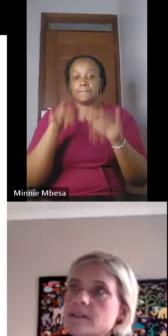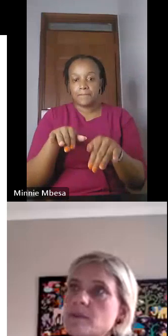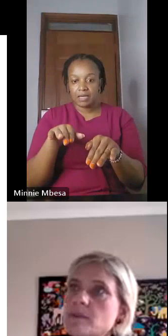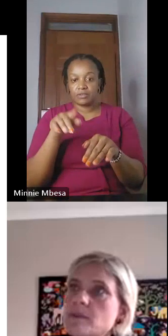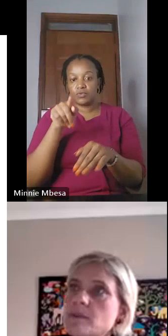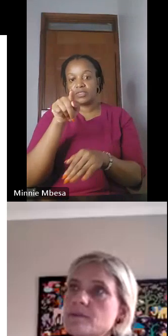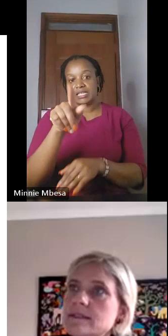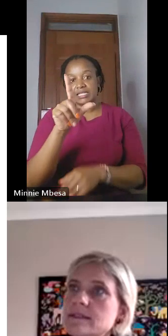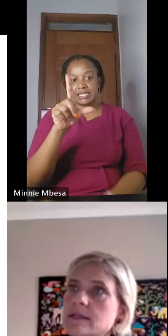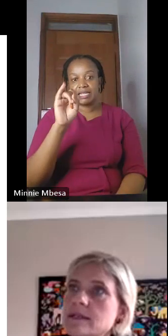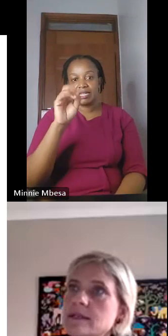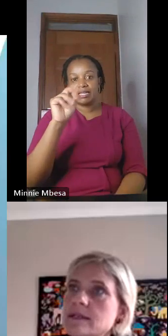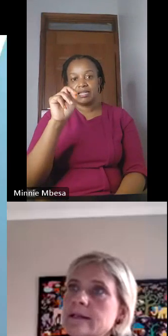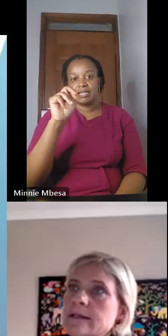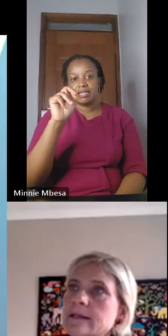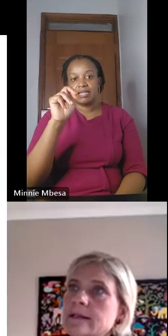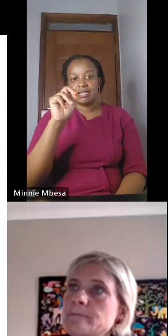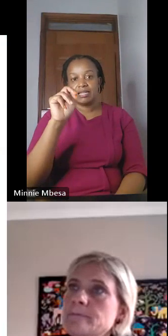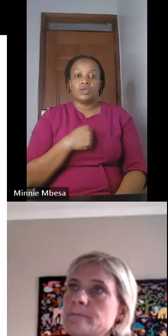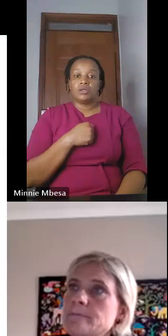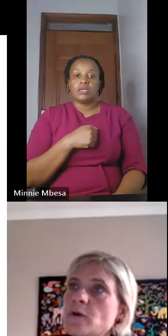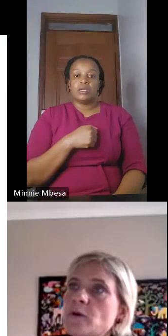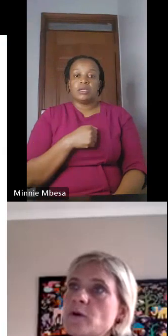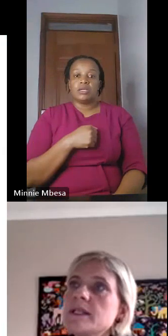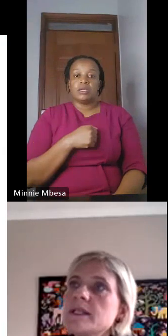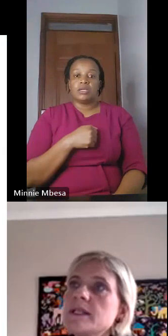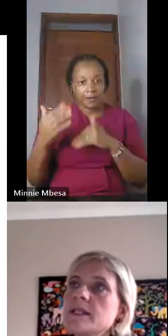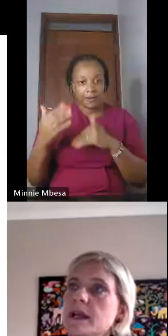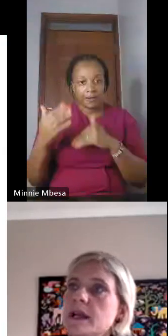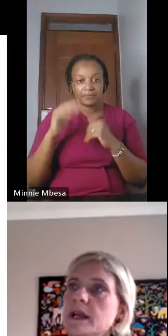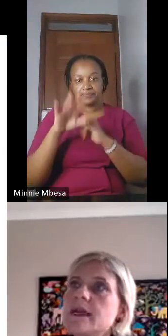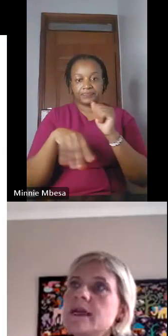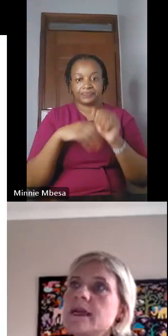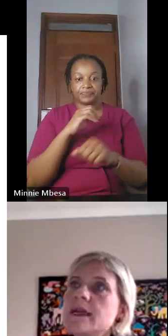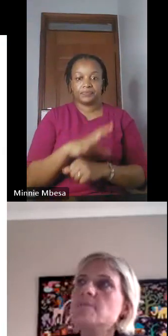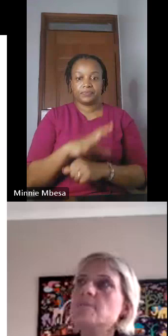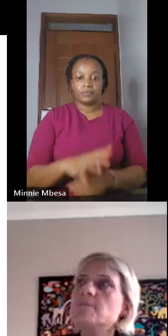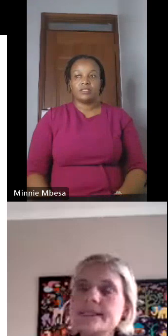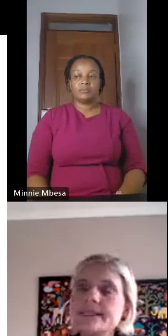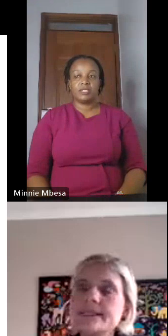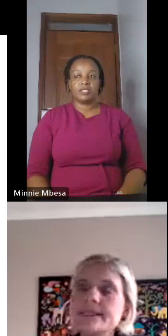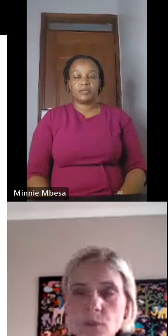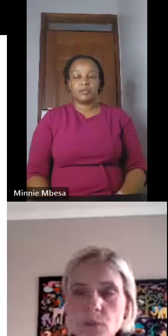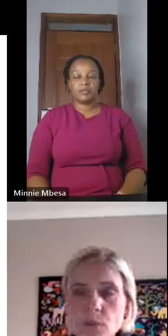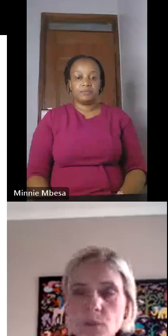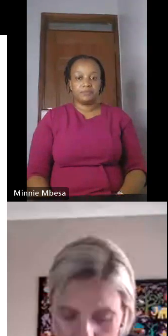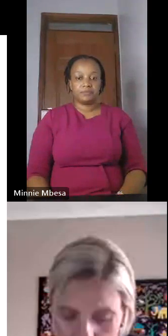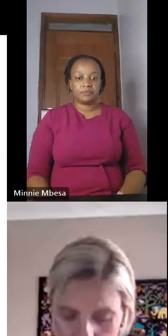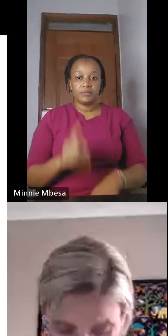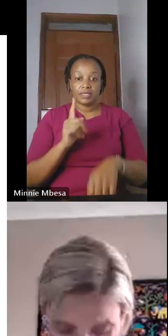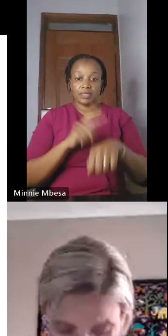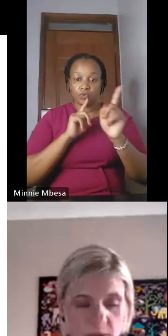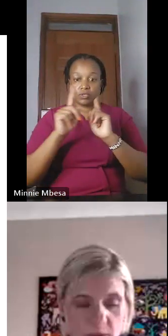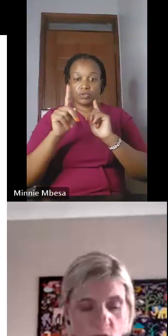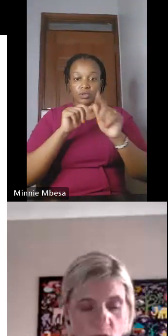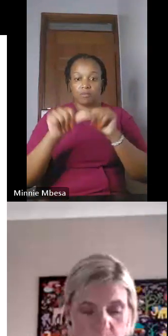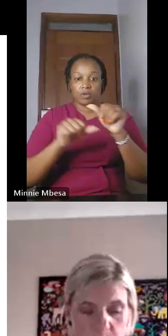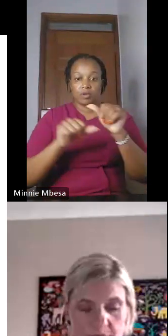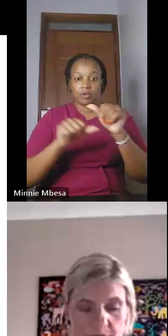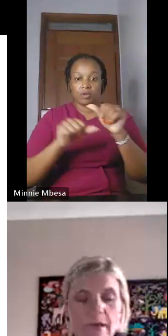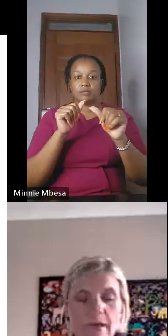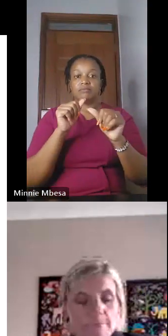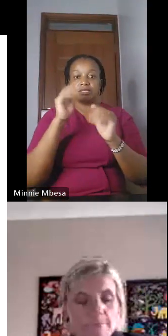just scrolling back onto my screen. For when we talk about submitting a winning application and